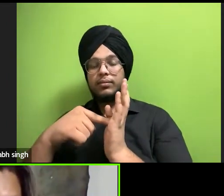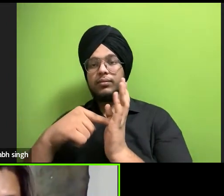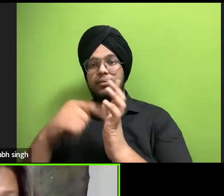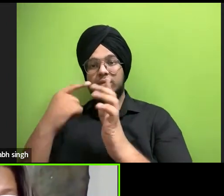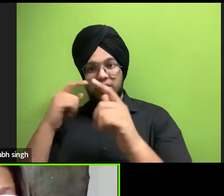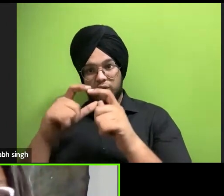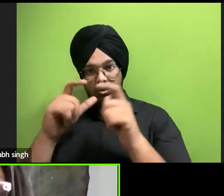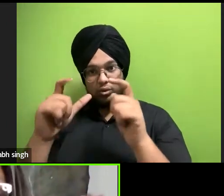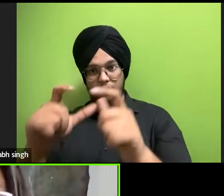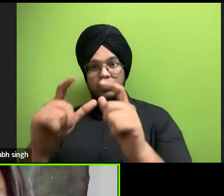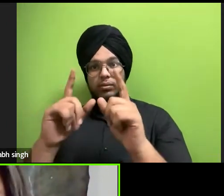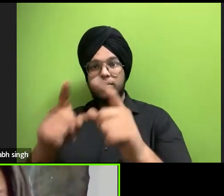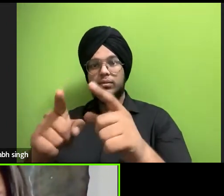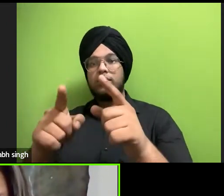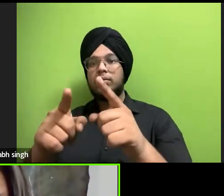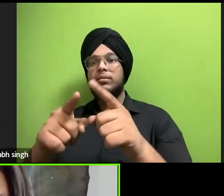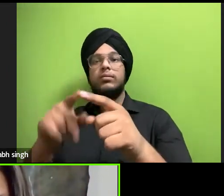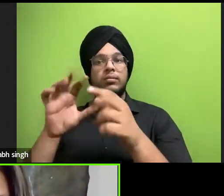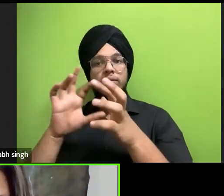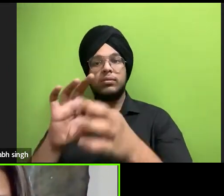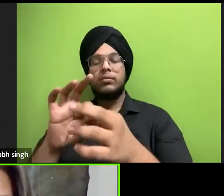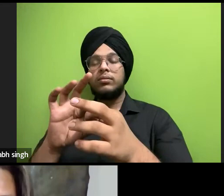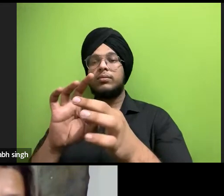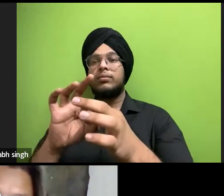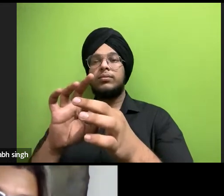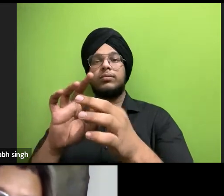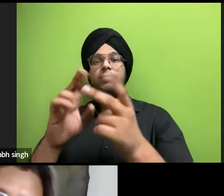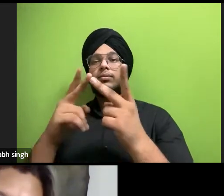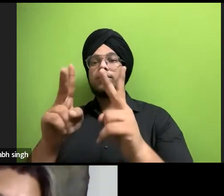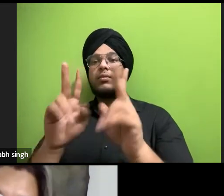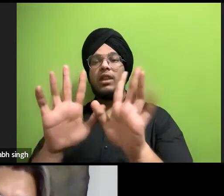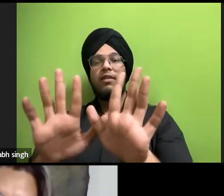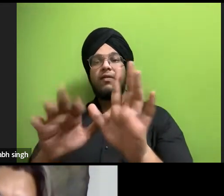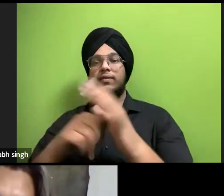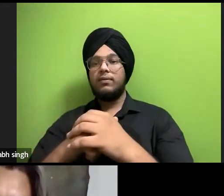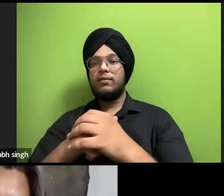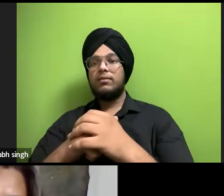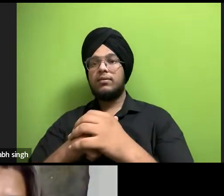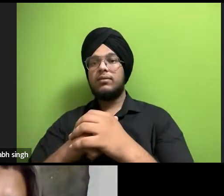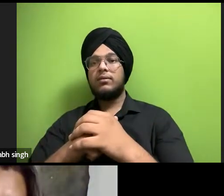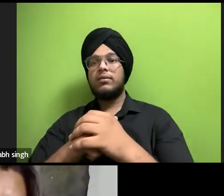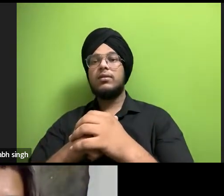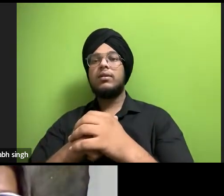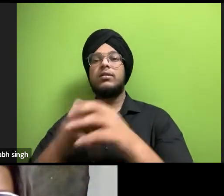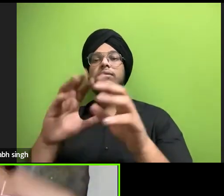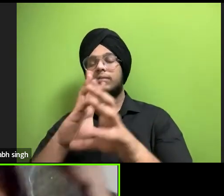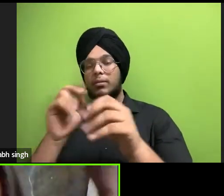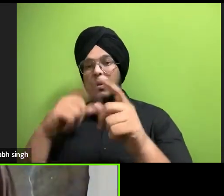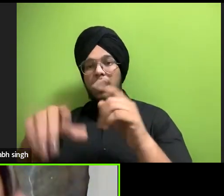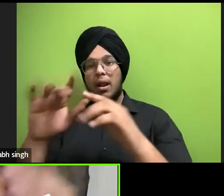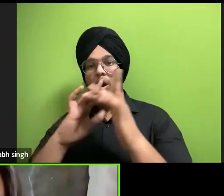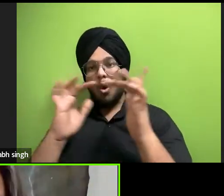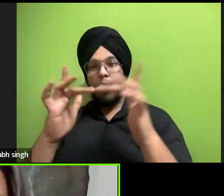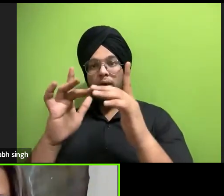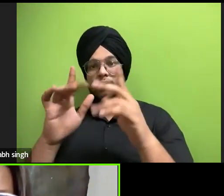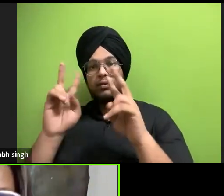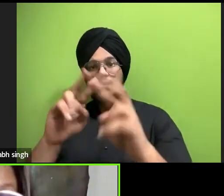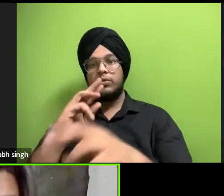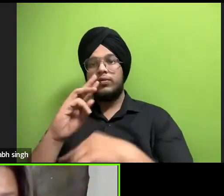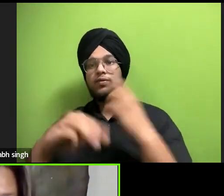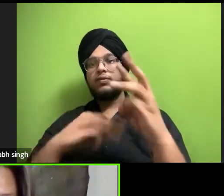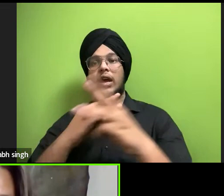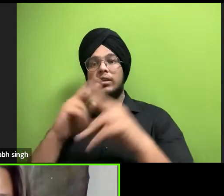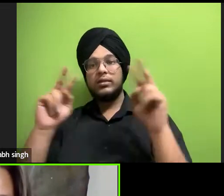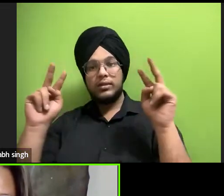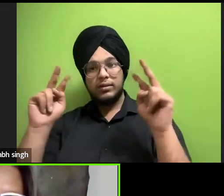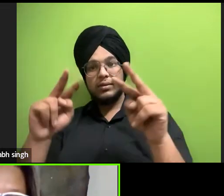is building significant audiences. The digital audience, the virtual audience, is